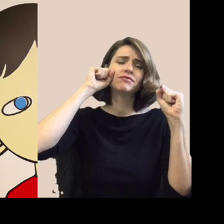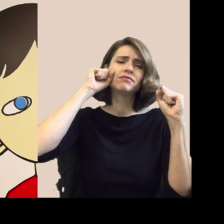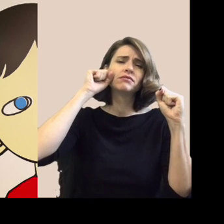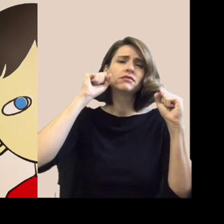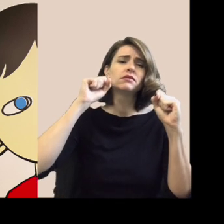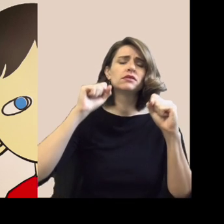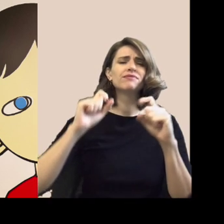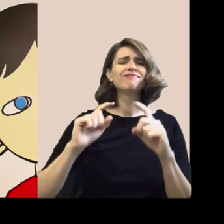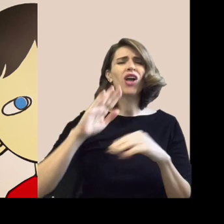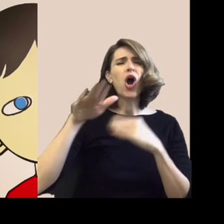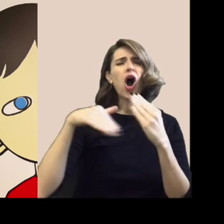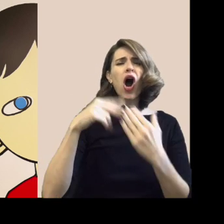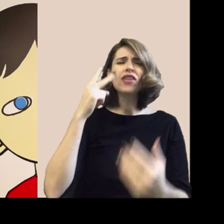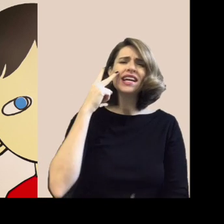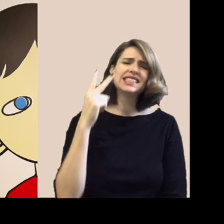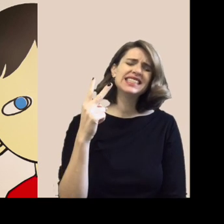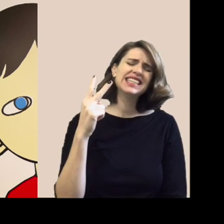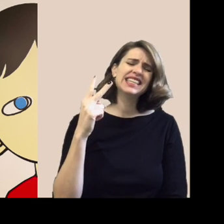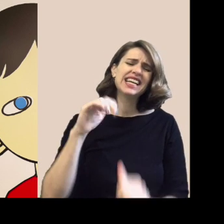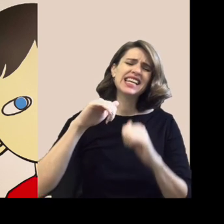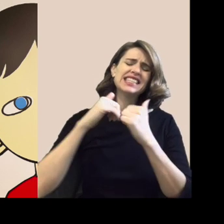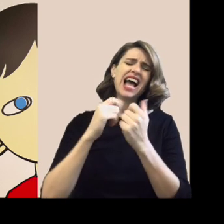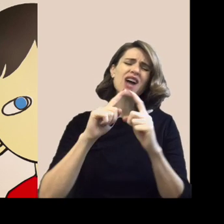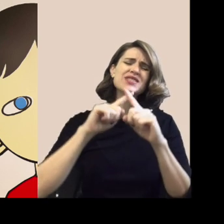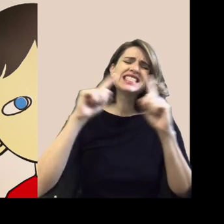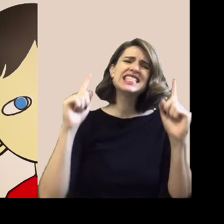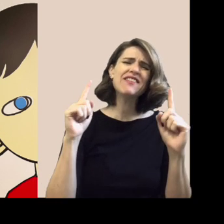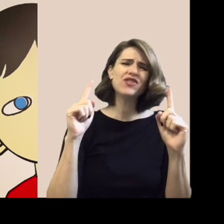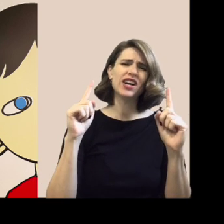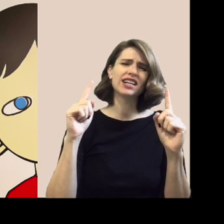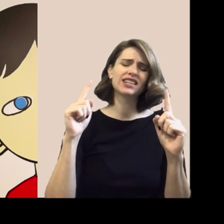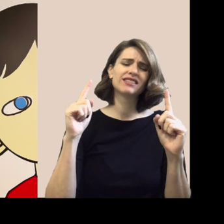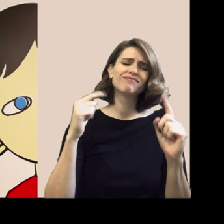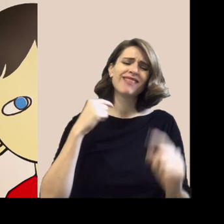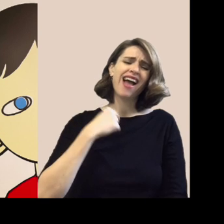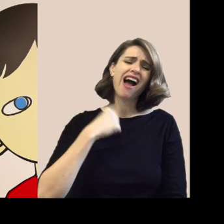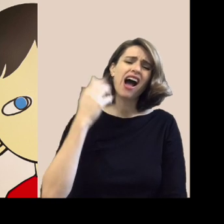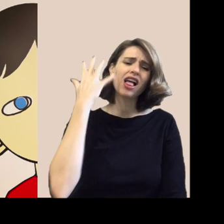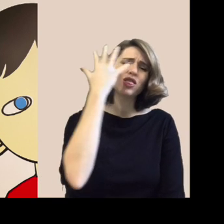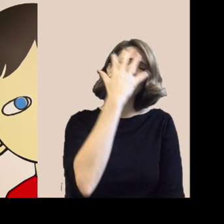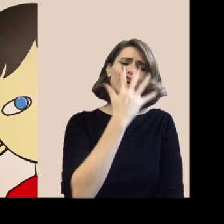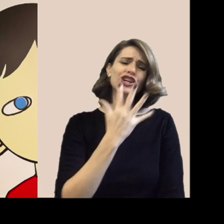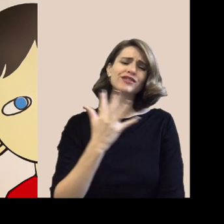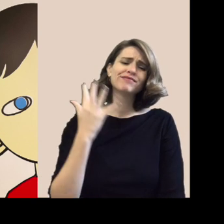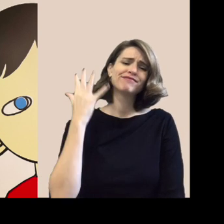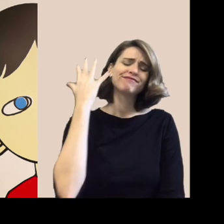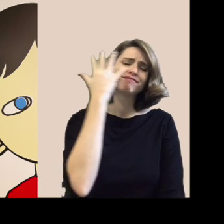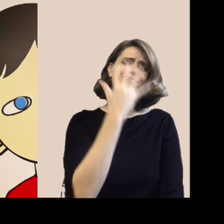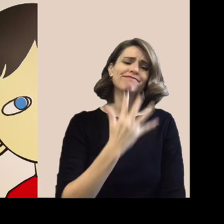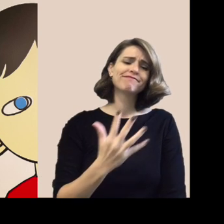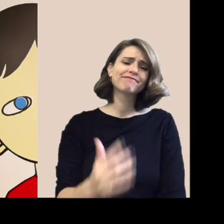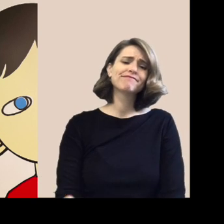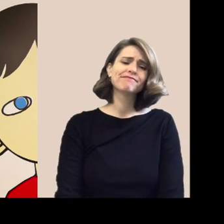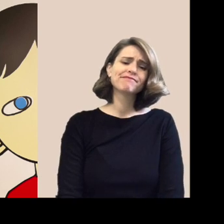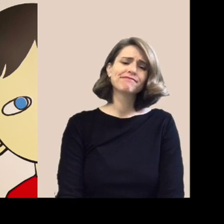wonder. All they see is how different I look.